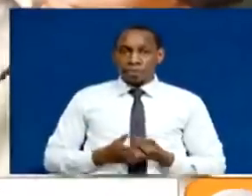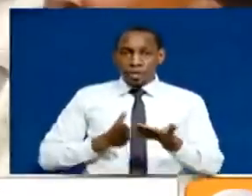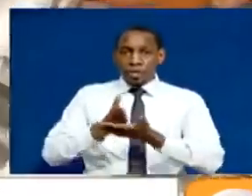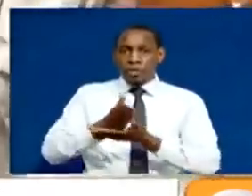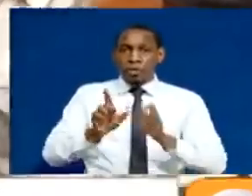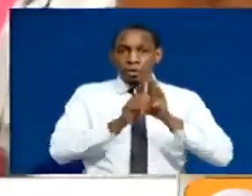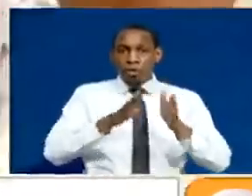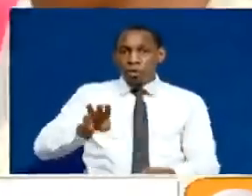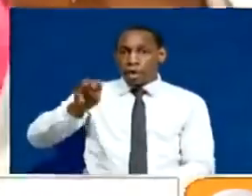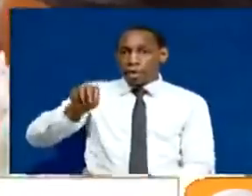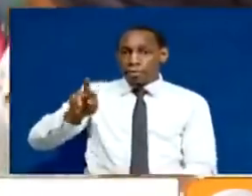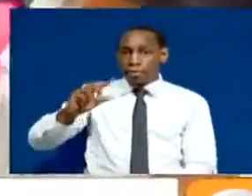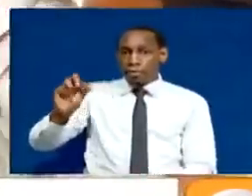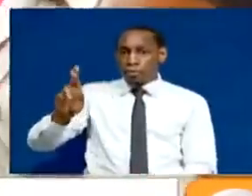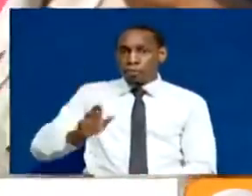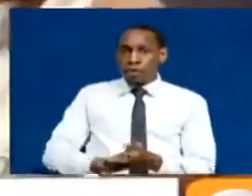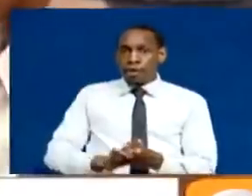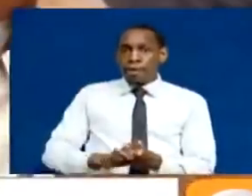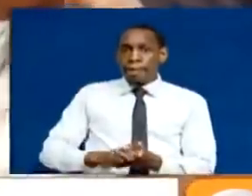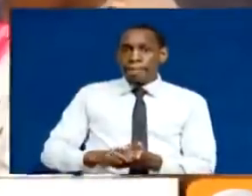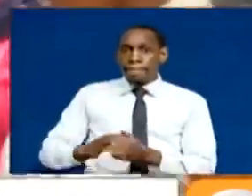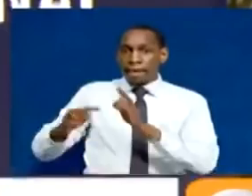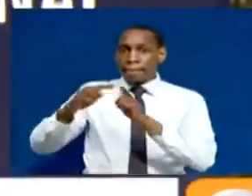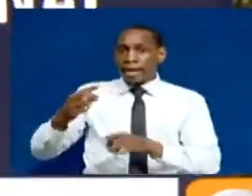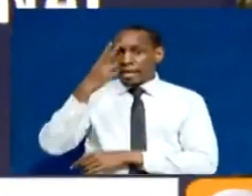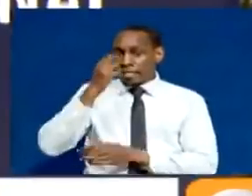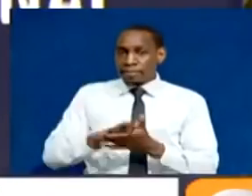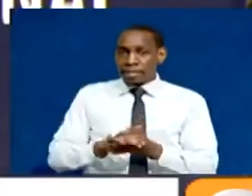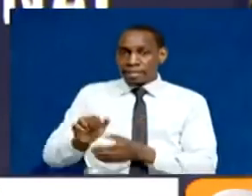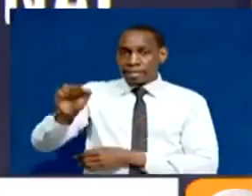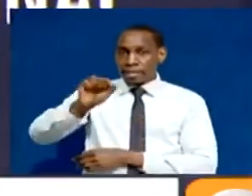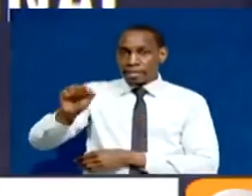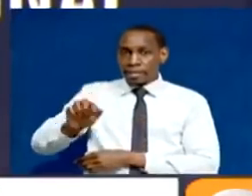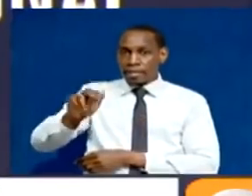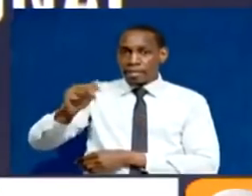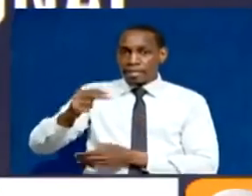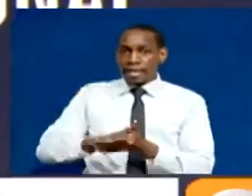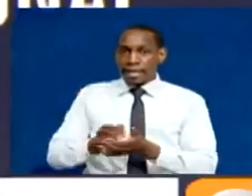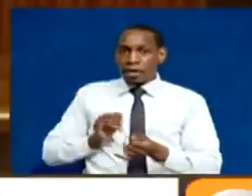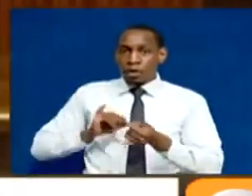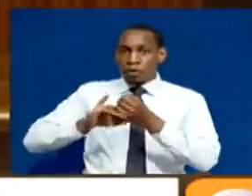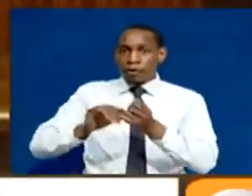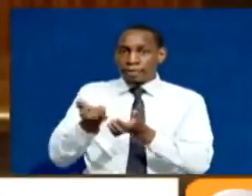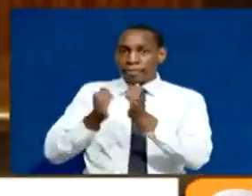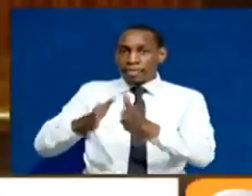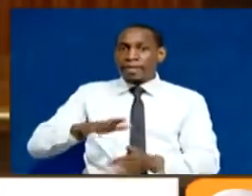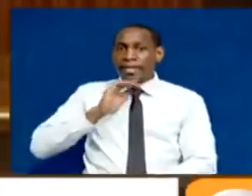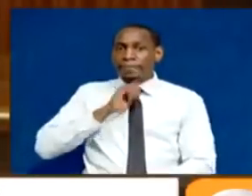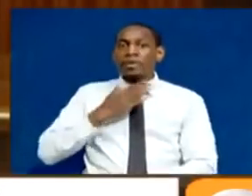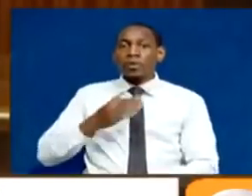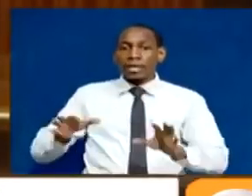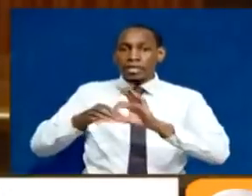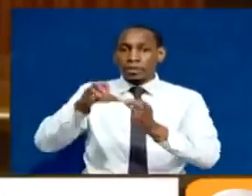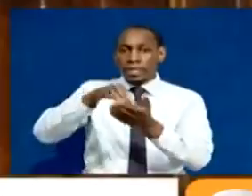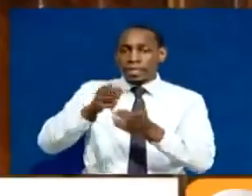Through lawyer Philip Murgor, murder suspect Sarah Wairimu, the widow to late businessman Top Cohen sought to be enjoined in the